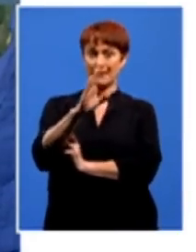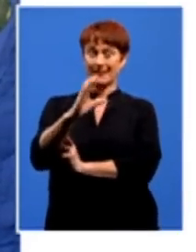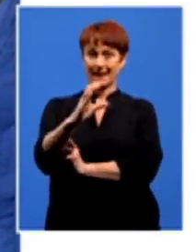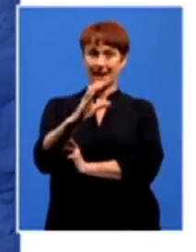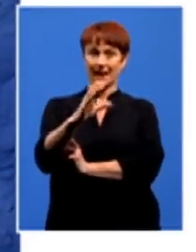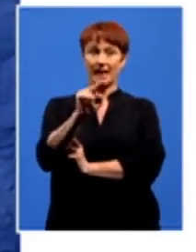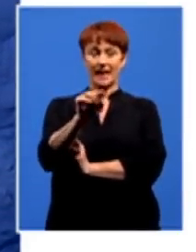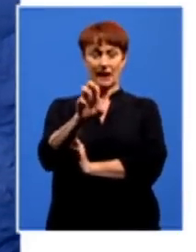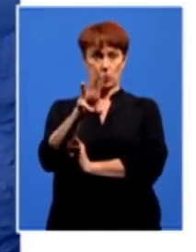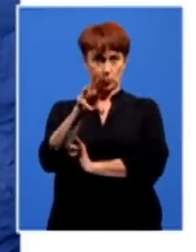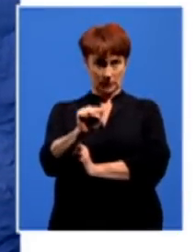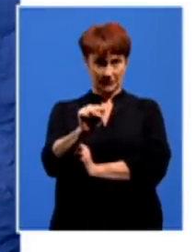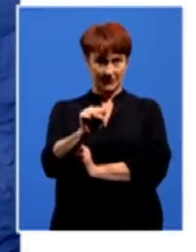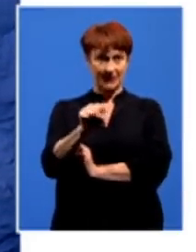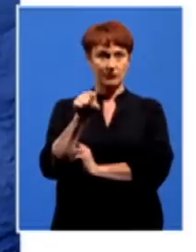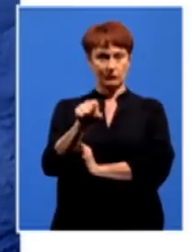so it's